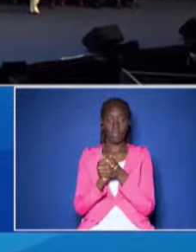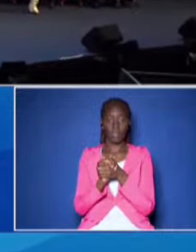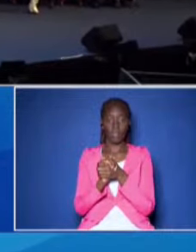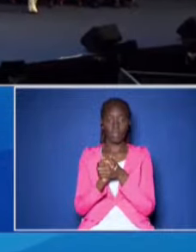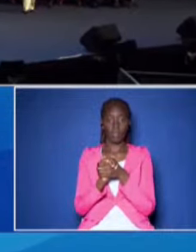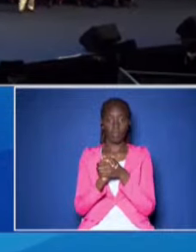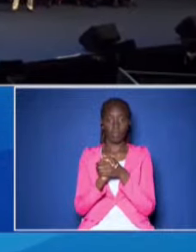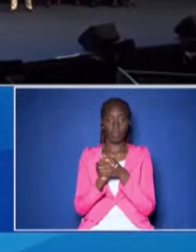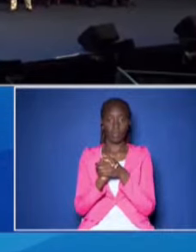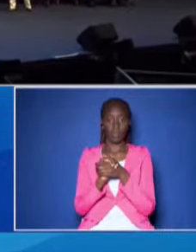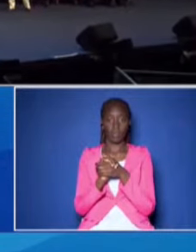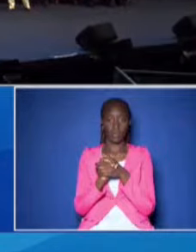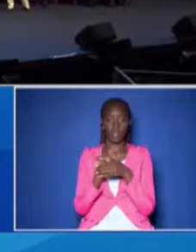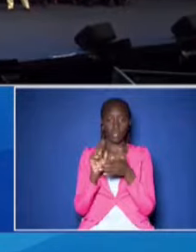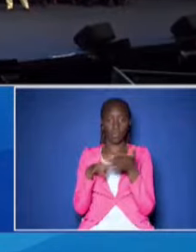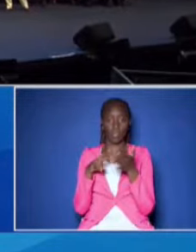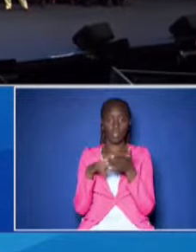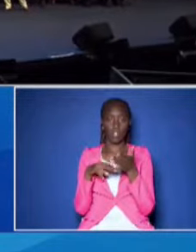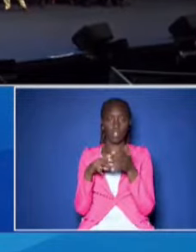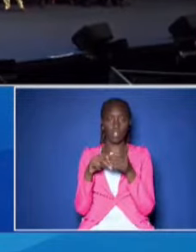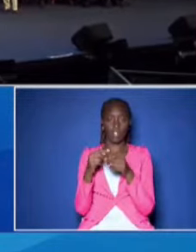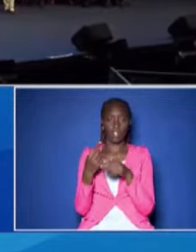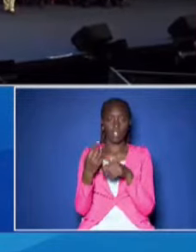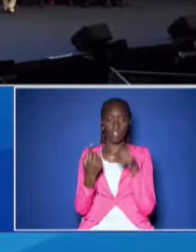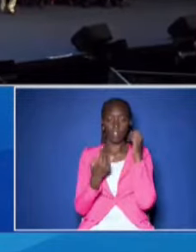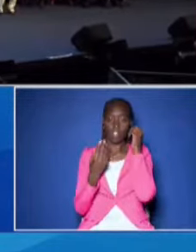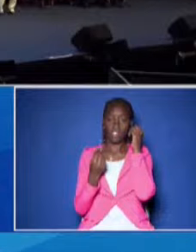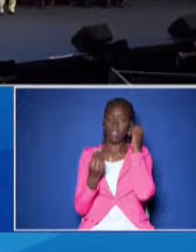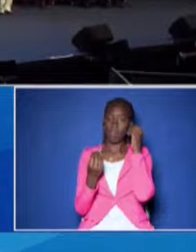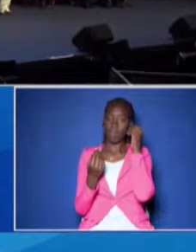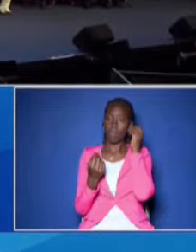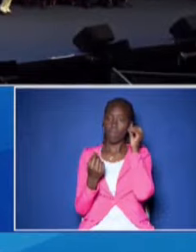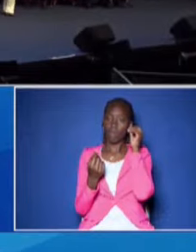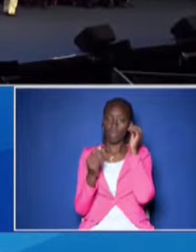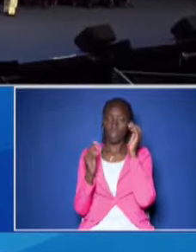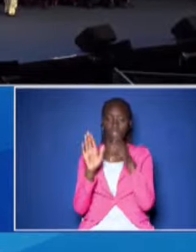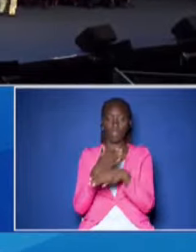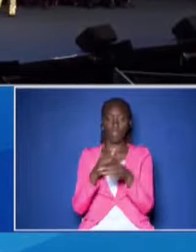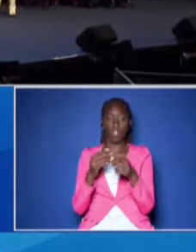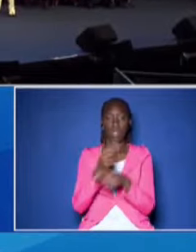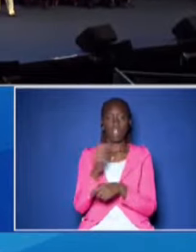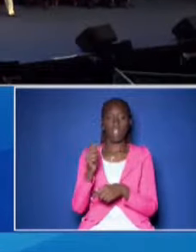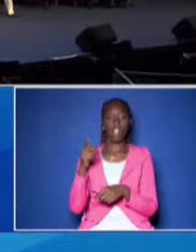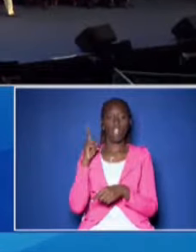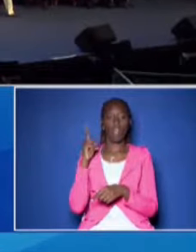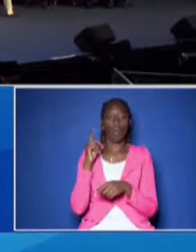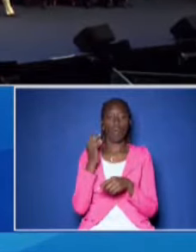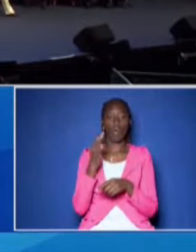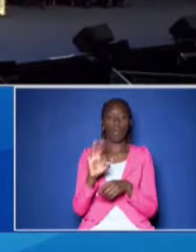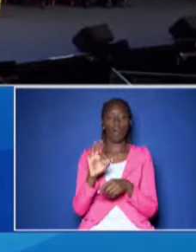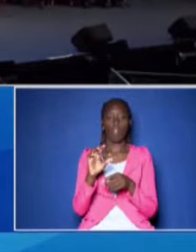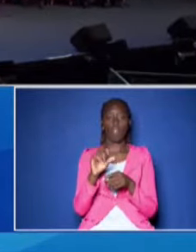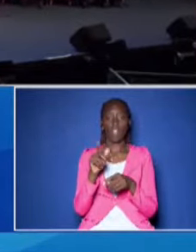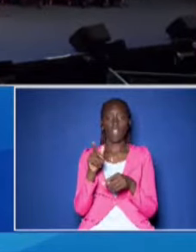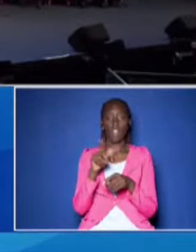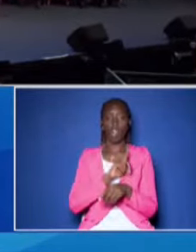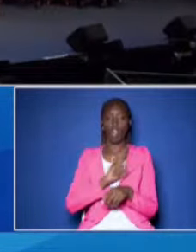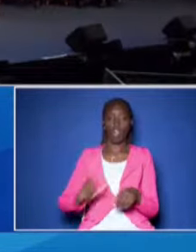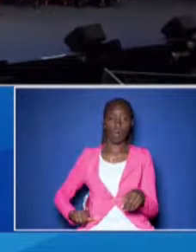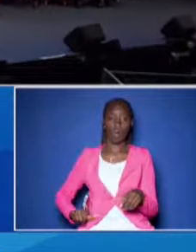right so it's a very simple Melody okay the law of the Lord is perfect sing